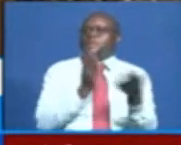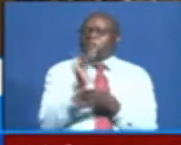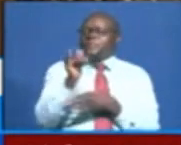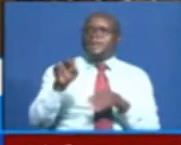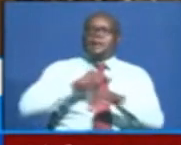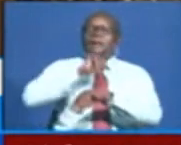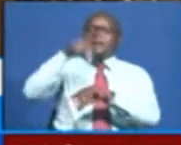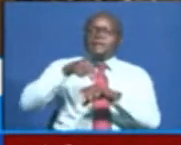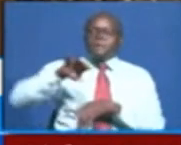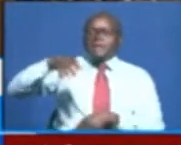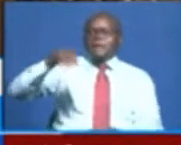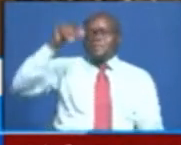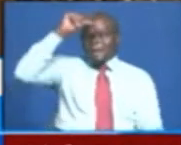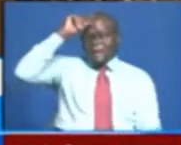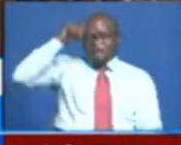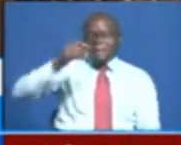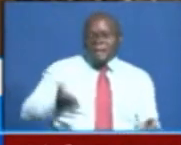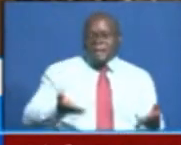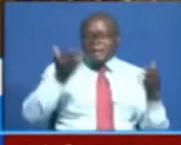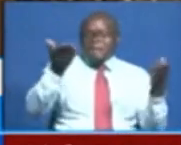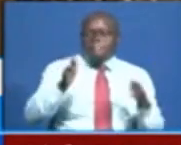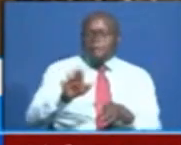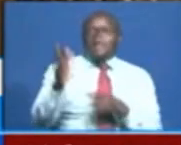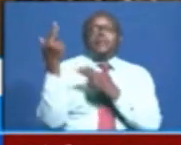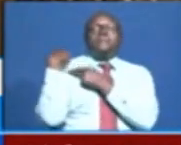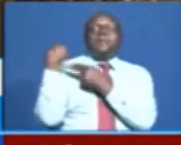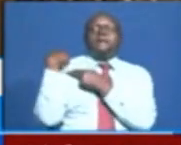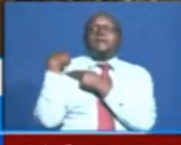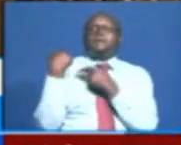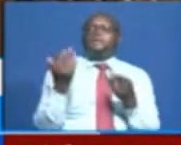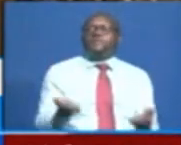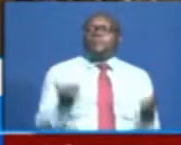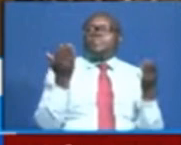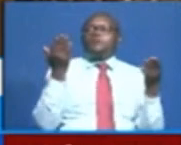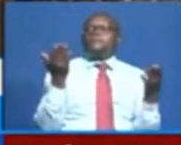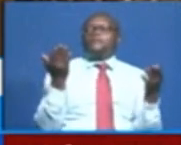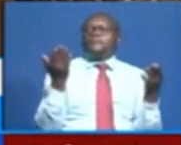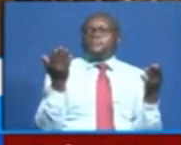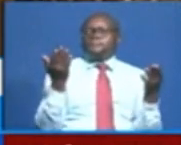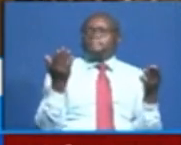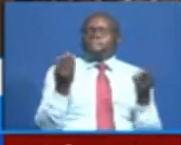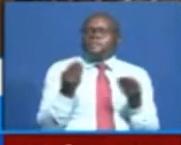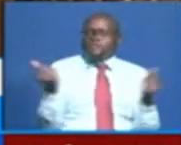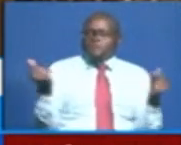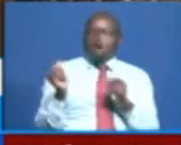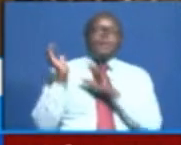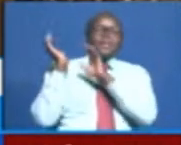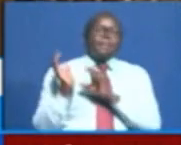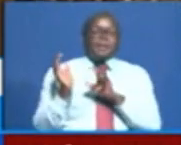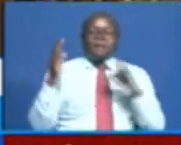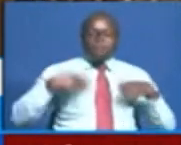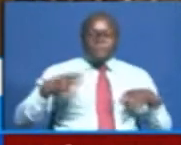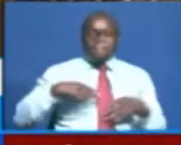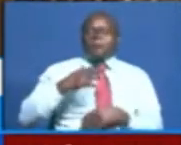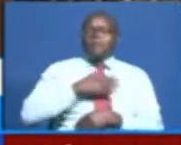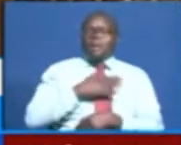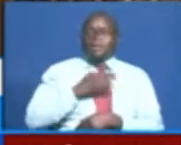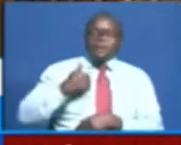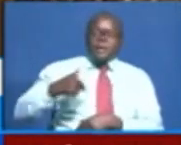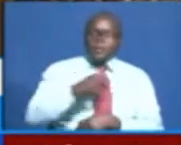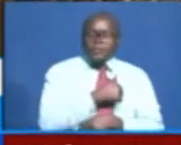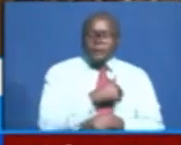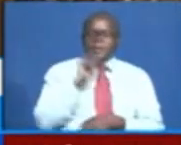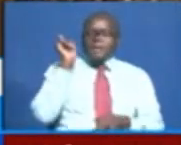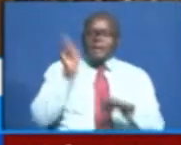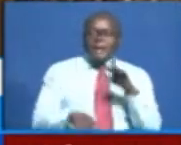county governments deliver on their mandate to improve or lighten the burden of our people. We hence cannot